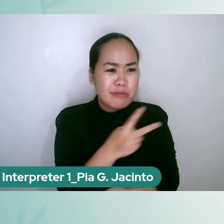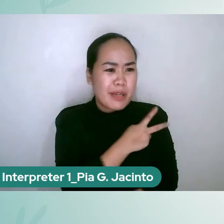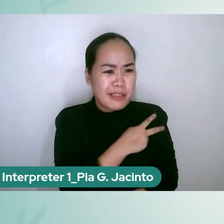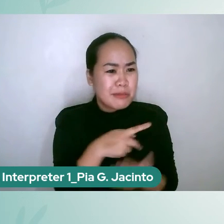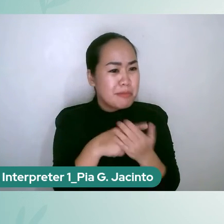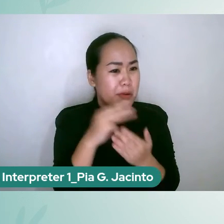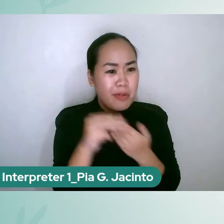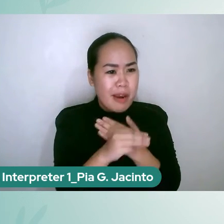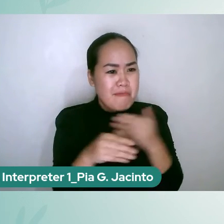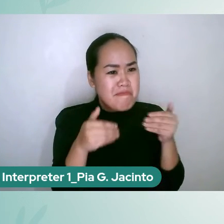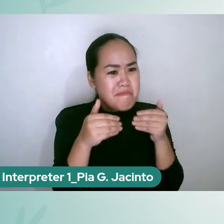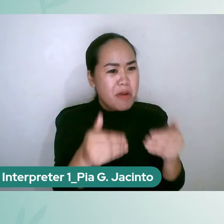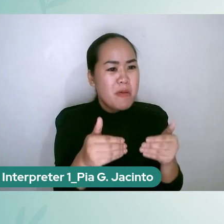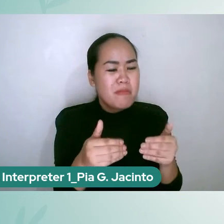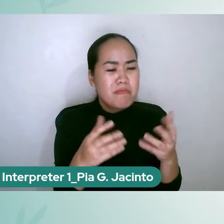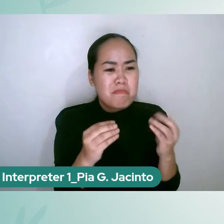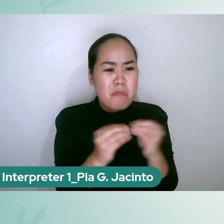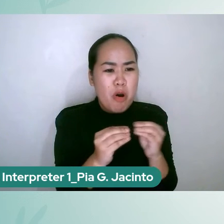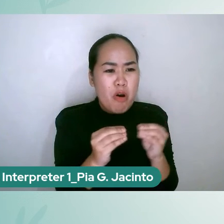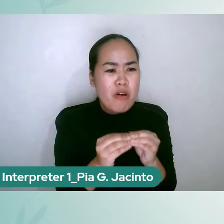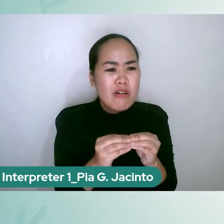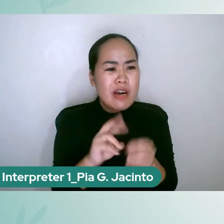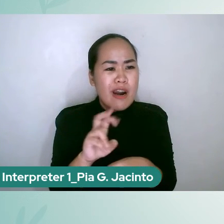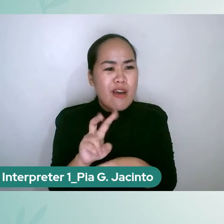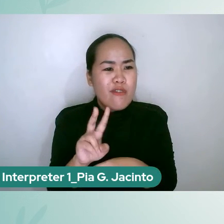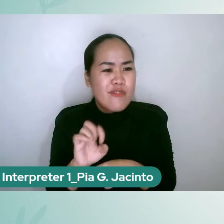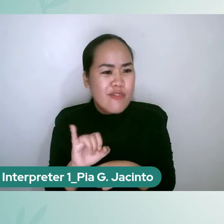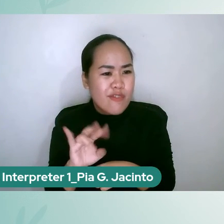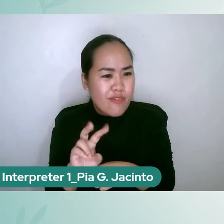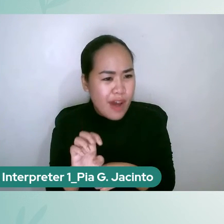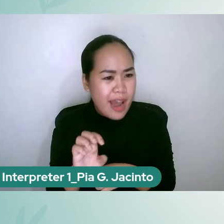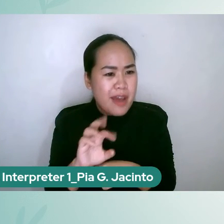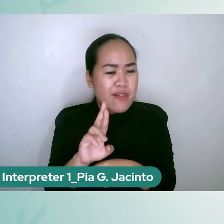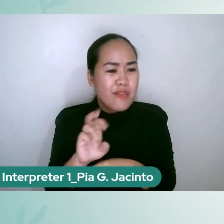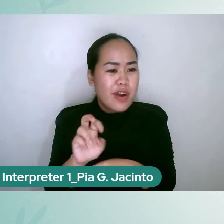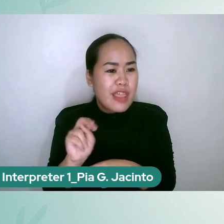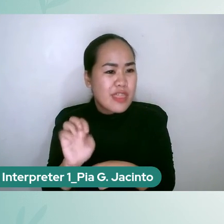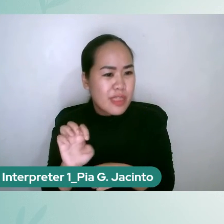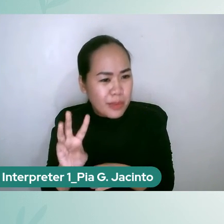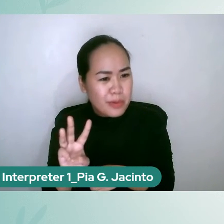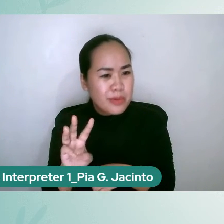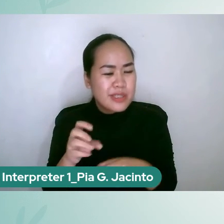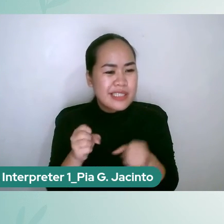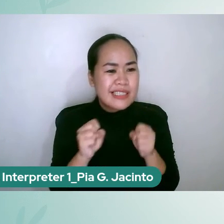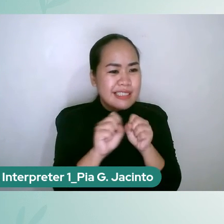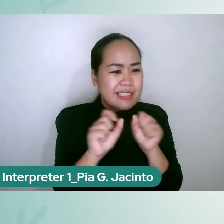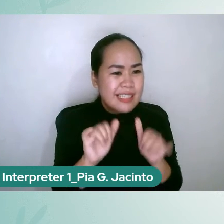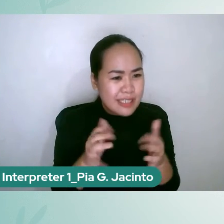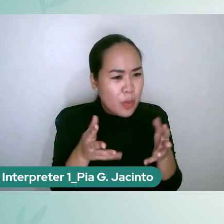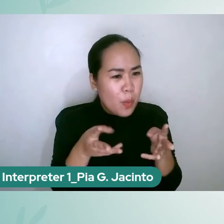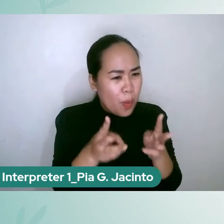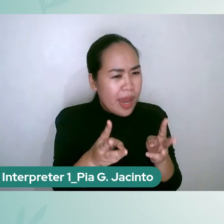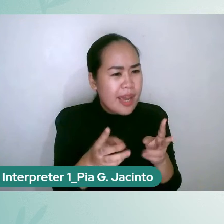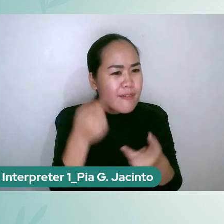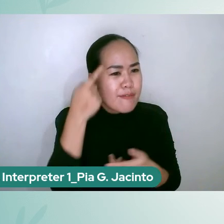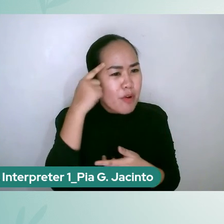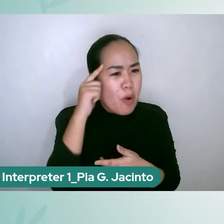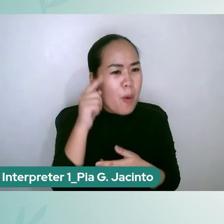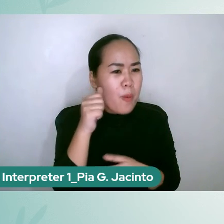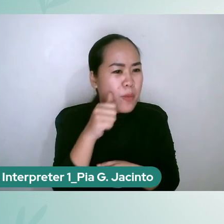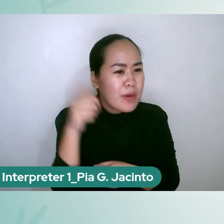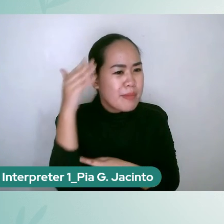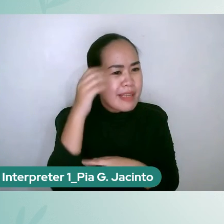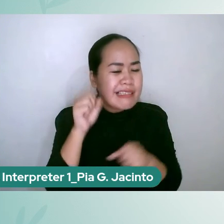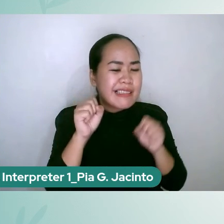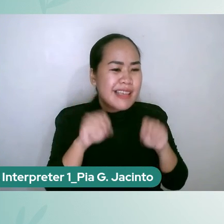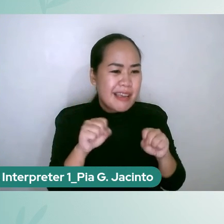are moving to a revived, renewed, reformed strategy, allowing women to do self-collection for cervical cancer